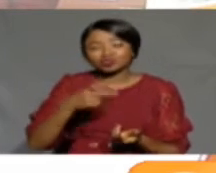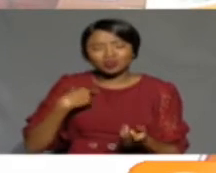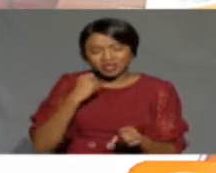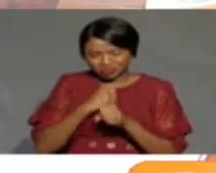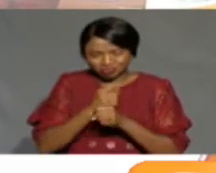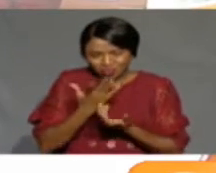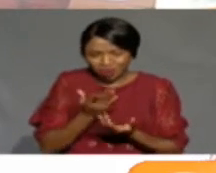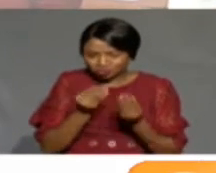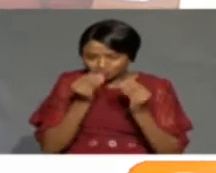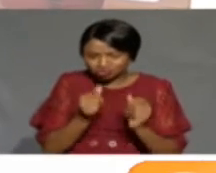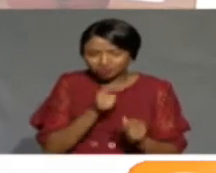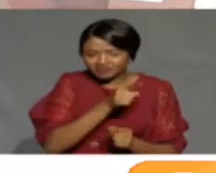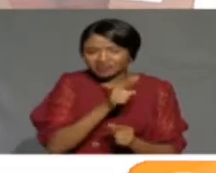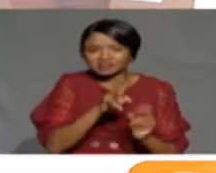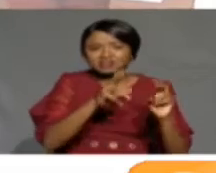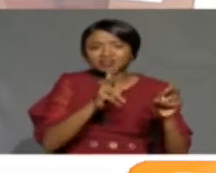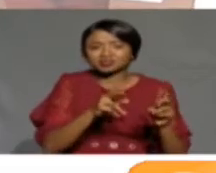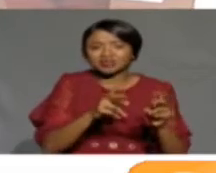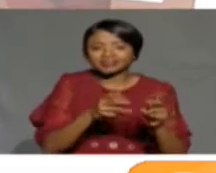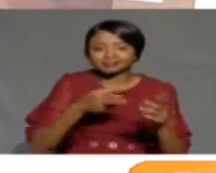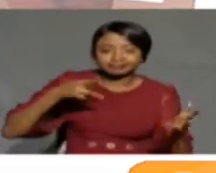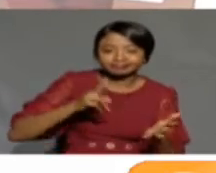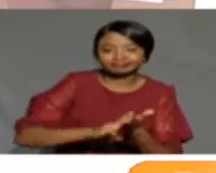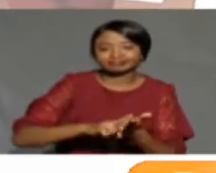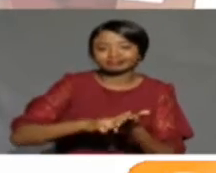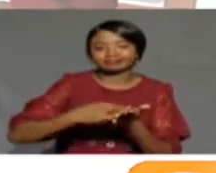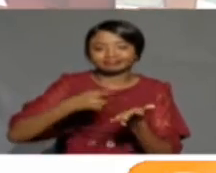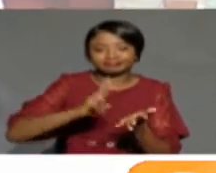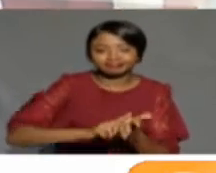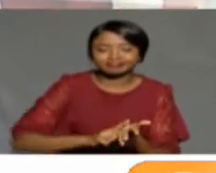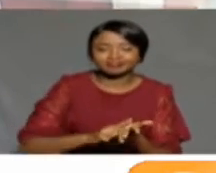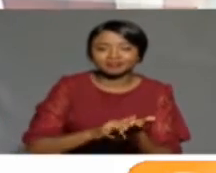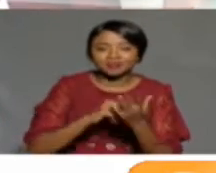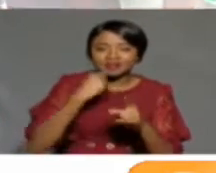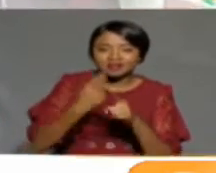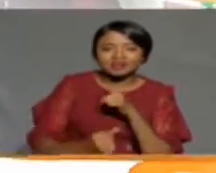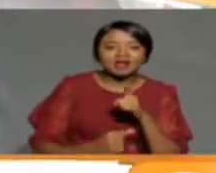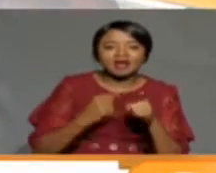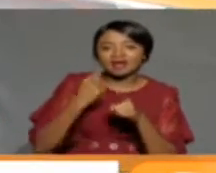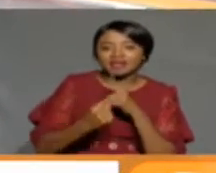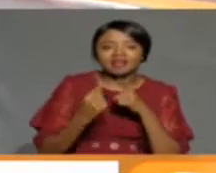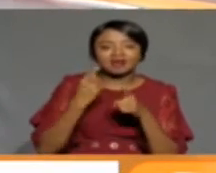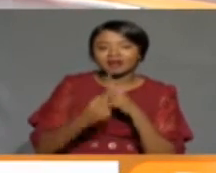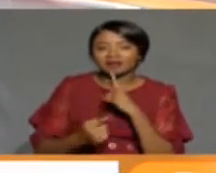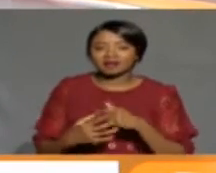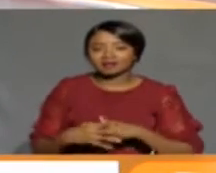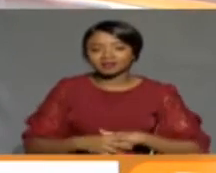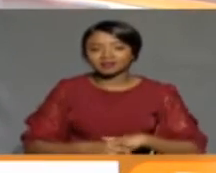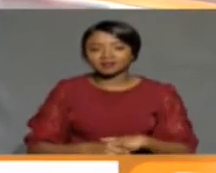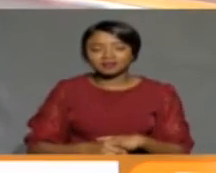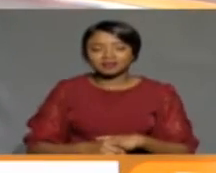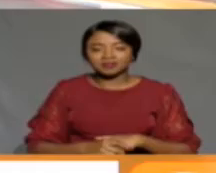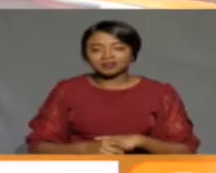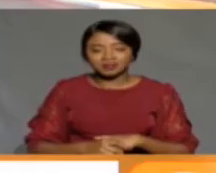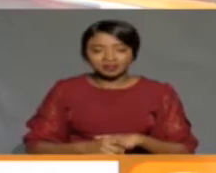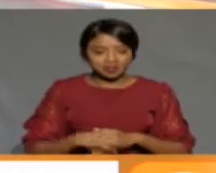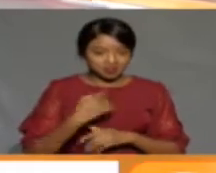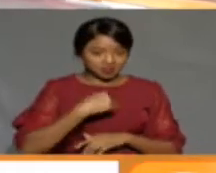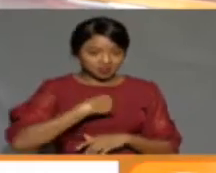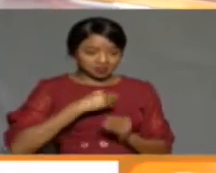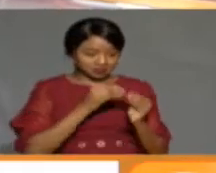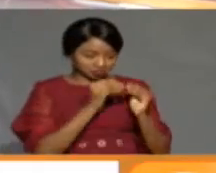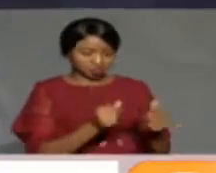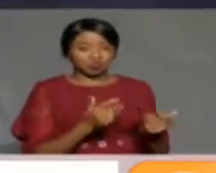this is not an issue that recurs year after year, or should I say election cycle after election yes. cycle? I have a solution.